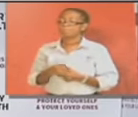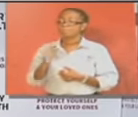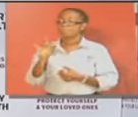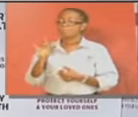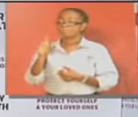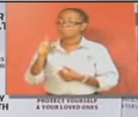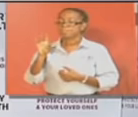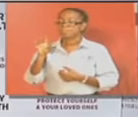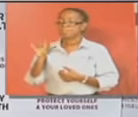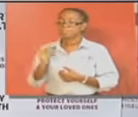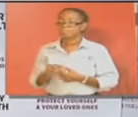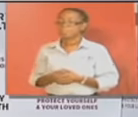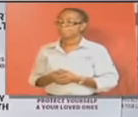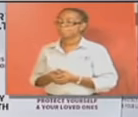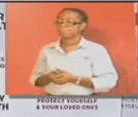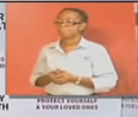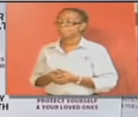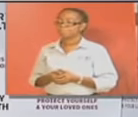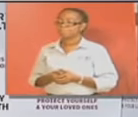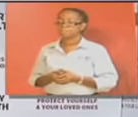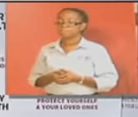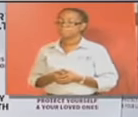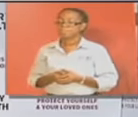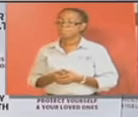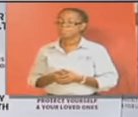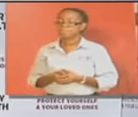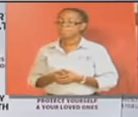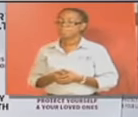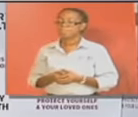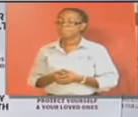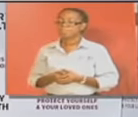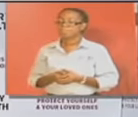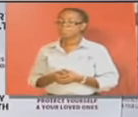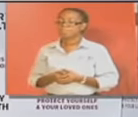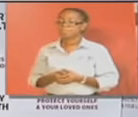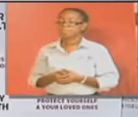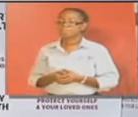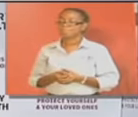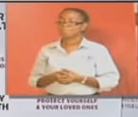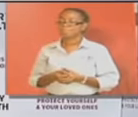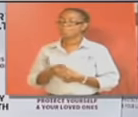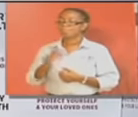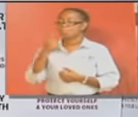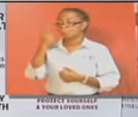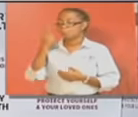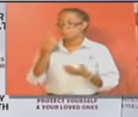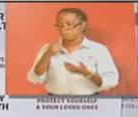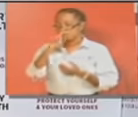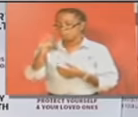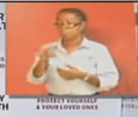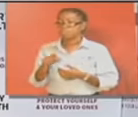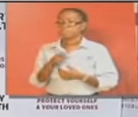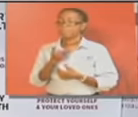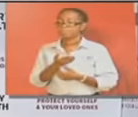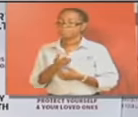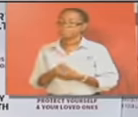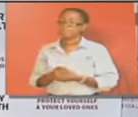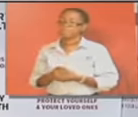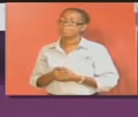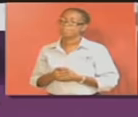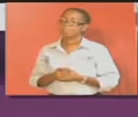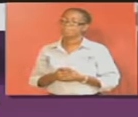Hi, good morning again. This question is for Mrs. Campbell. Mrs. Campbell, you spoke, you kind of drew a parallel